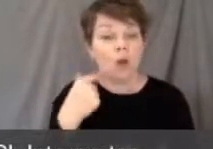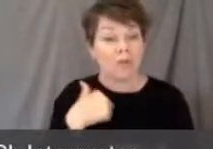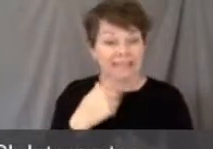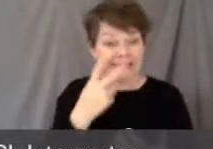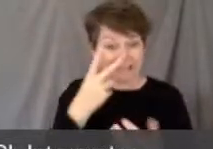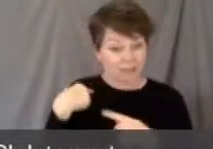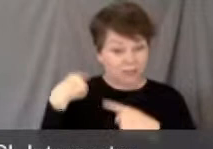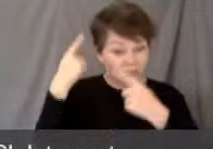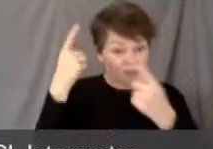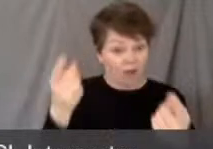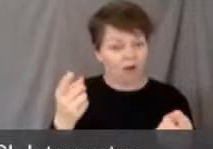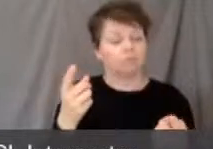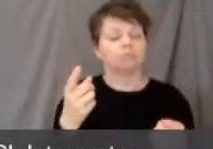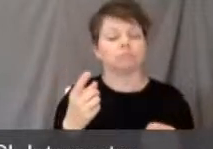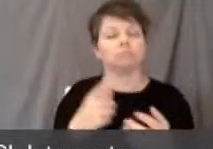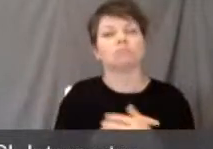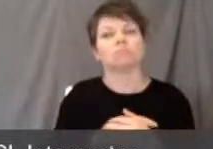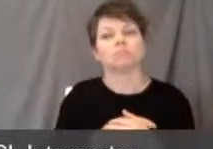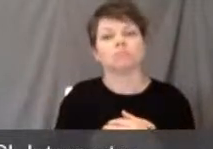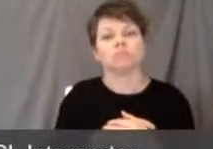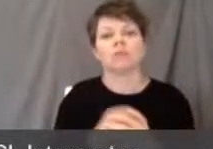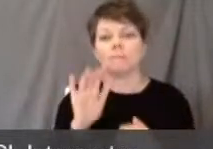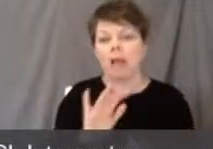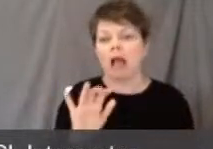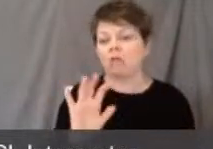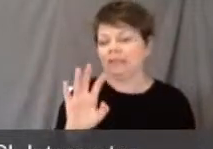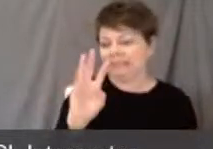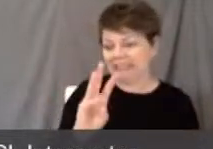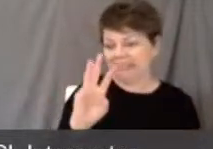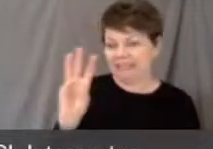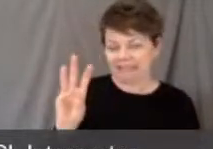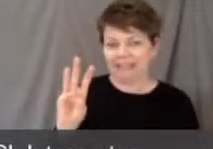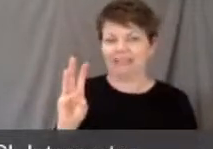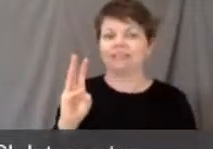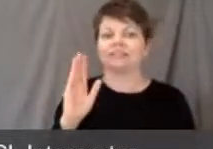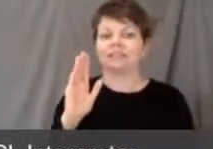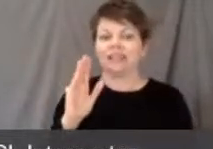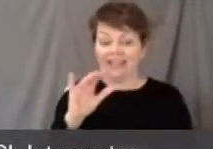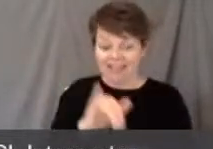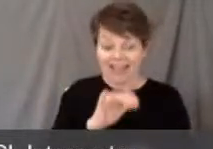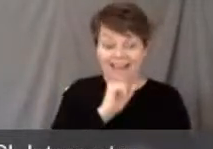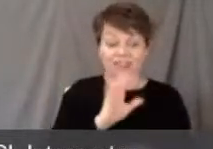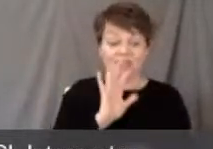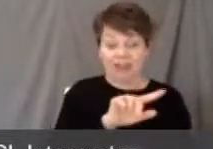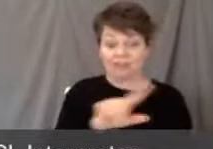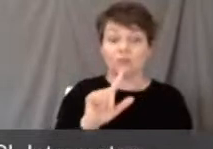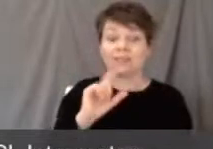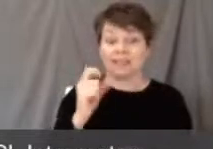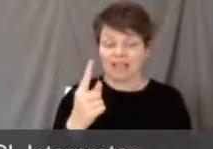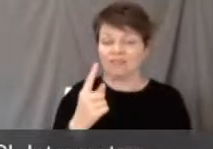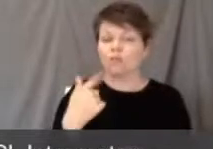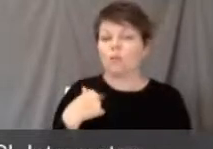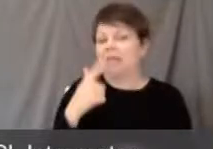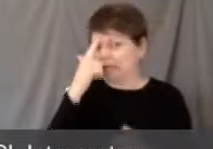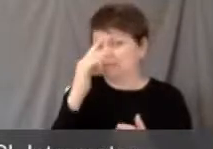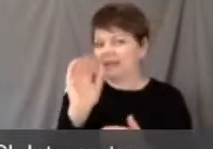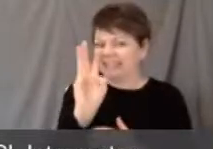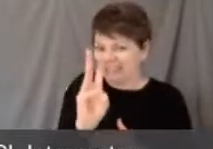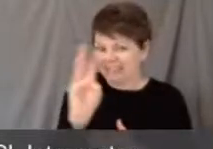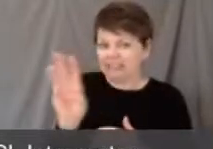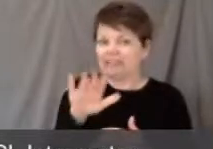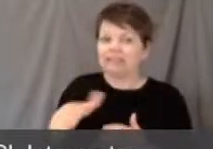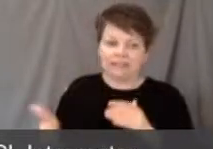far, we would expect about 66 deaths from COVID-19 in this age group, 5 to 11 only. That's all we're talking about in these